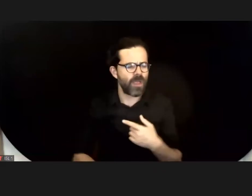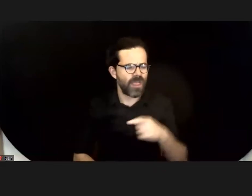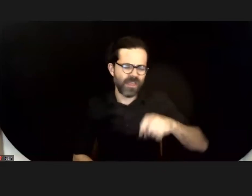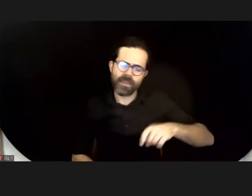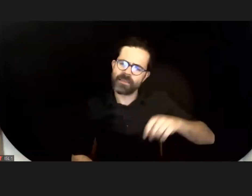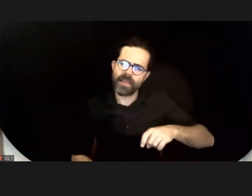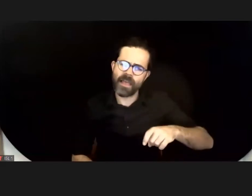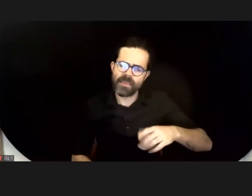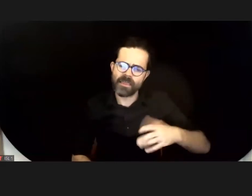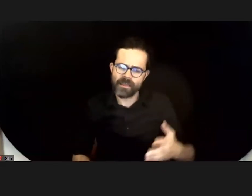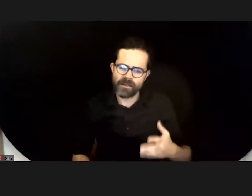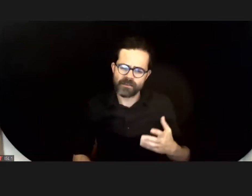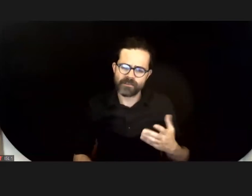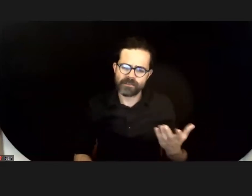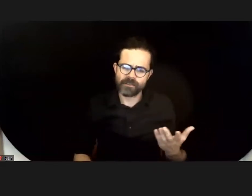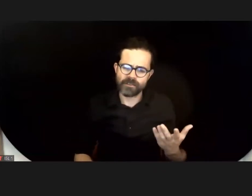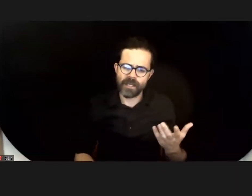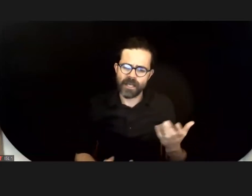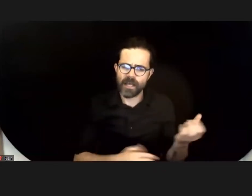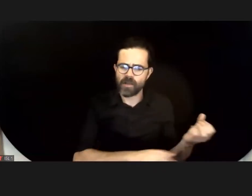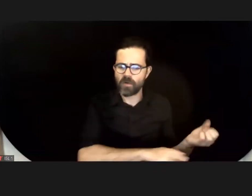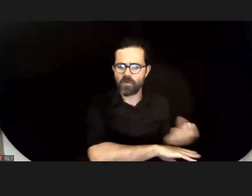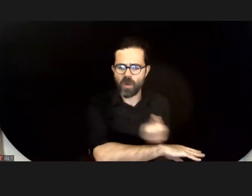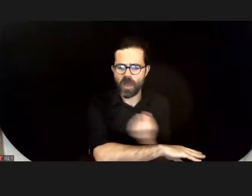that staging phase, we will do a lot of